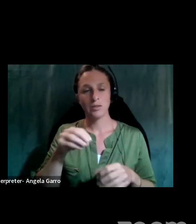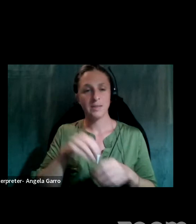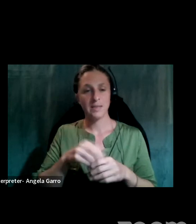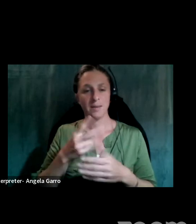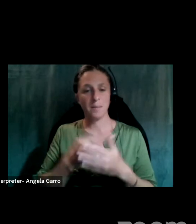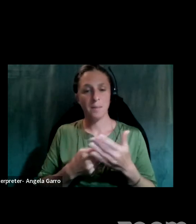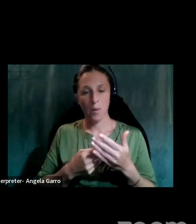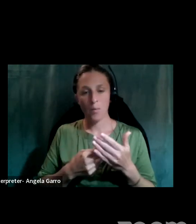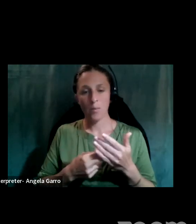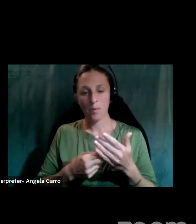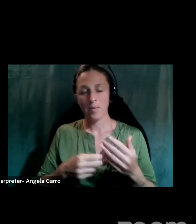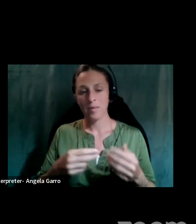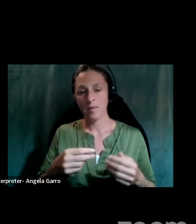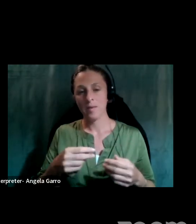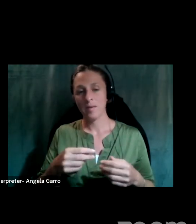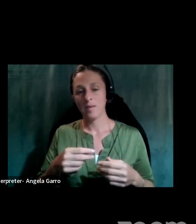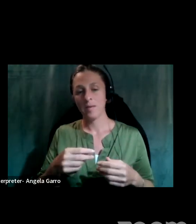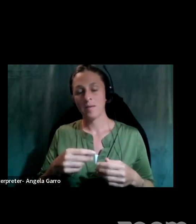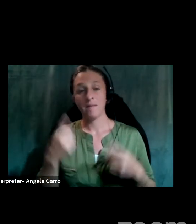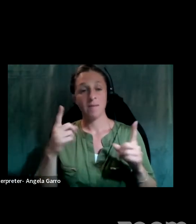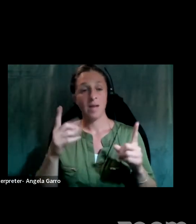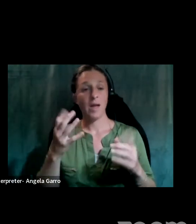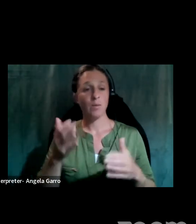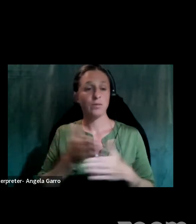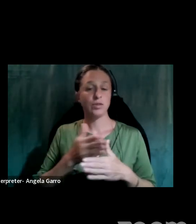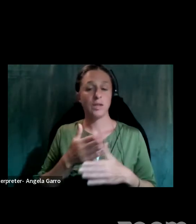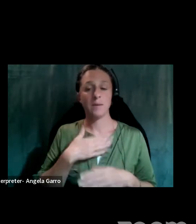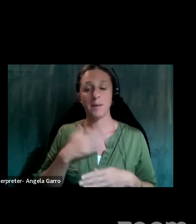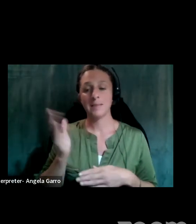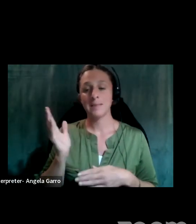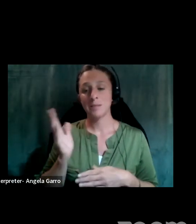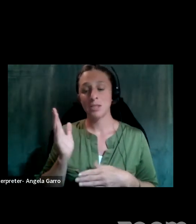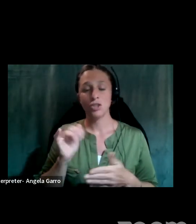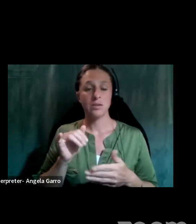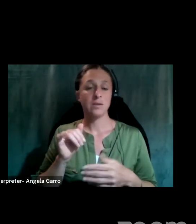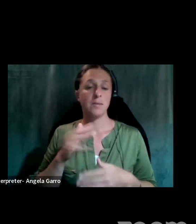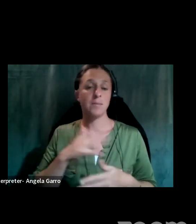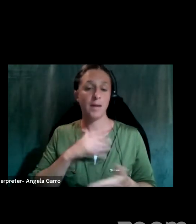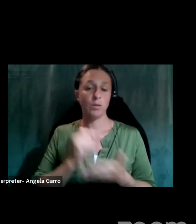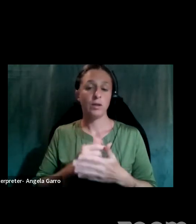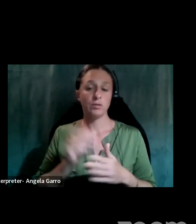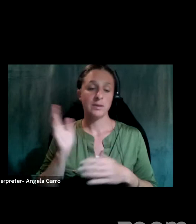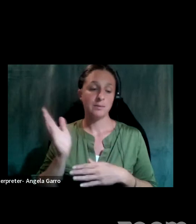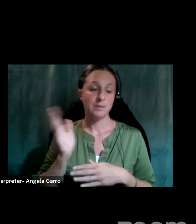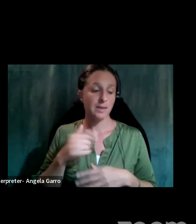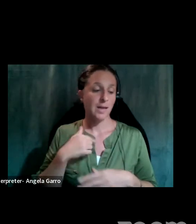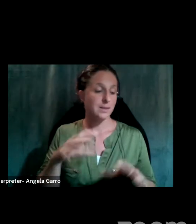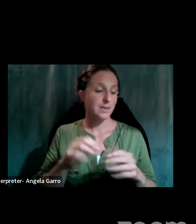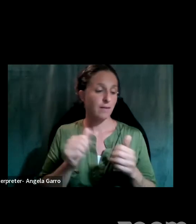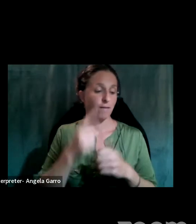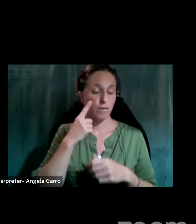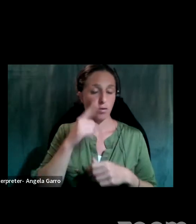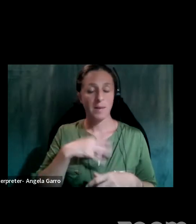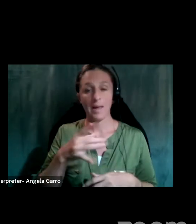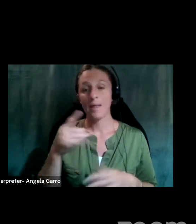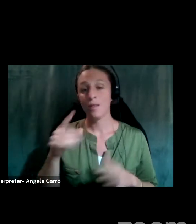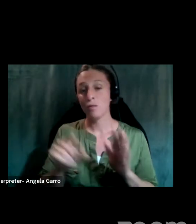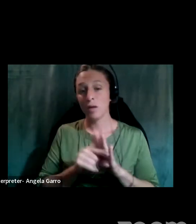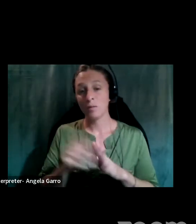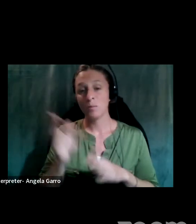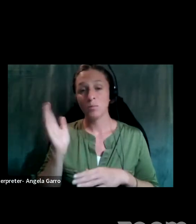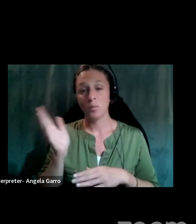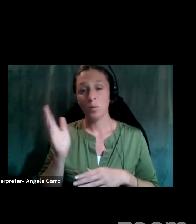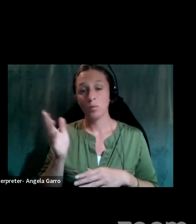on the tractor. And the final thing is I wanted to share my speech, my graduation speech that I did for my 8th graders. It's promotion speech.